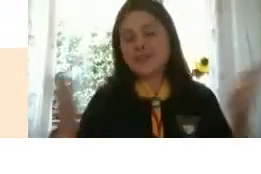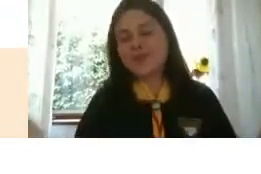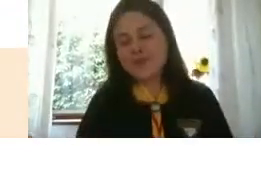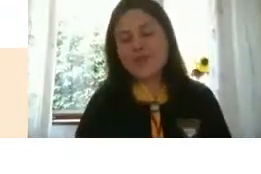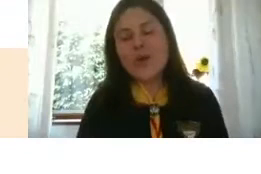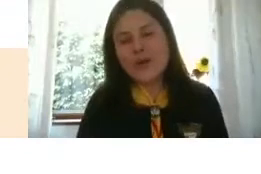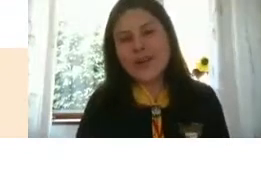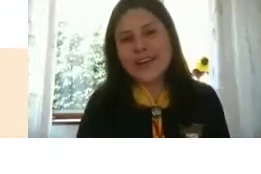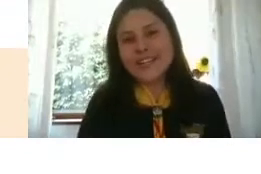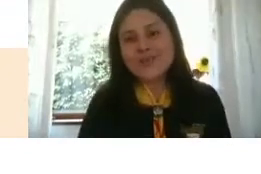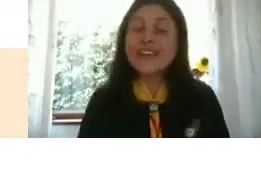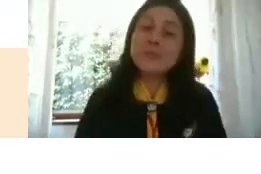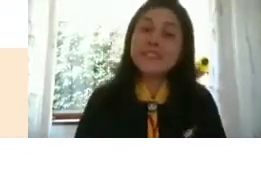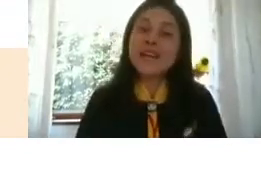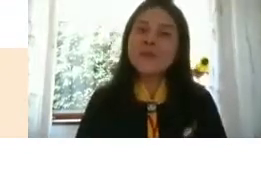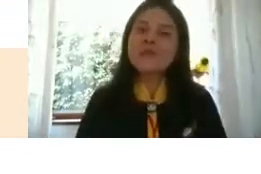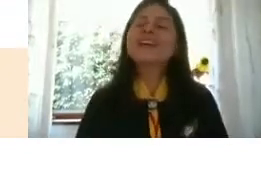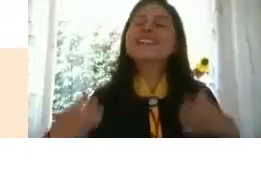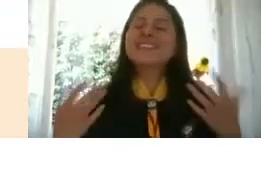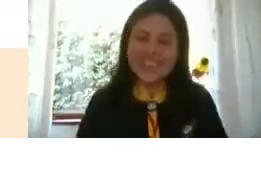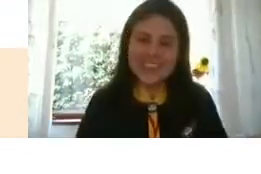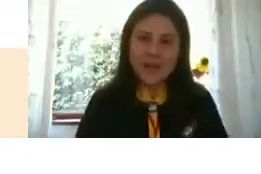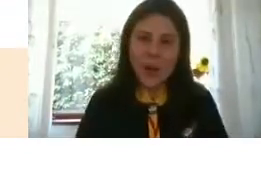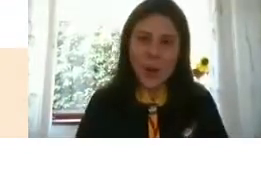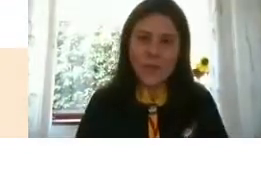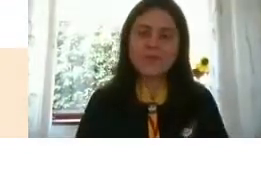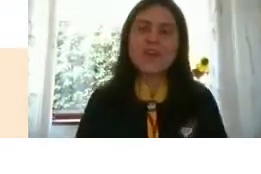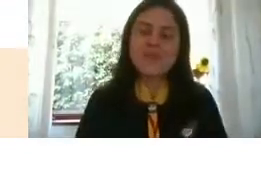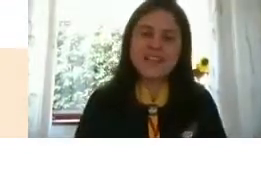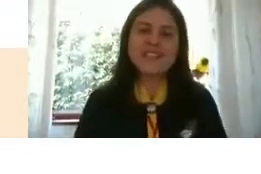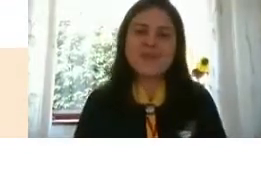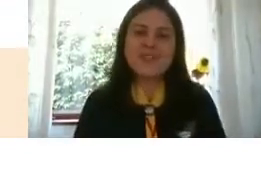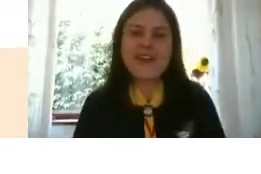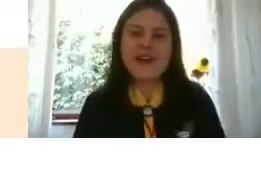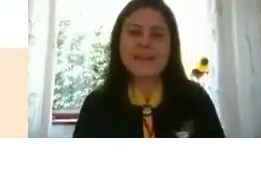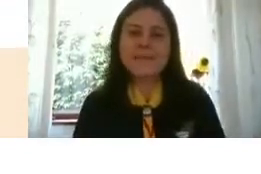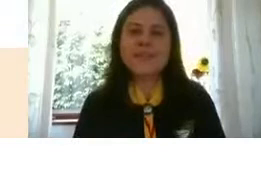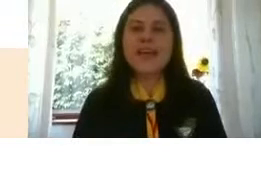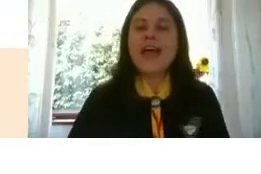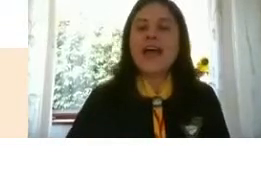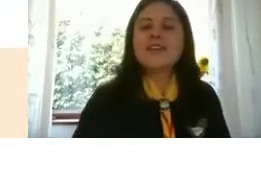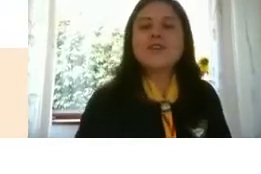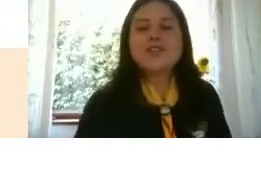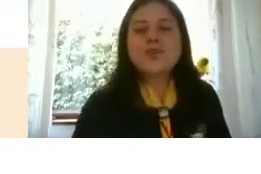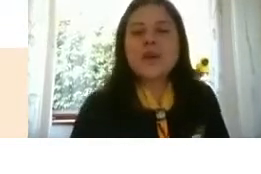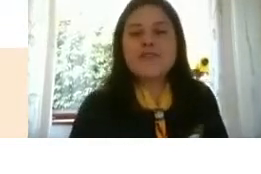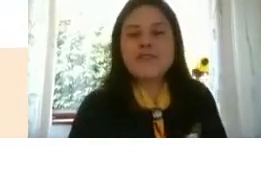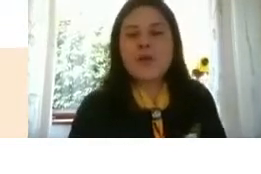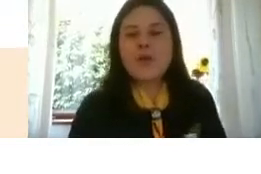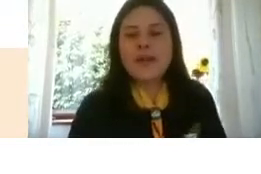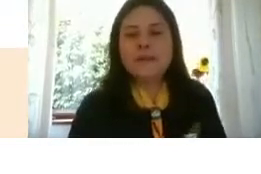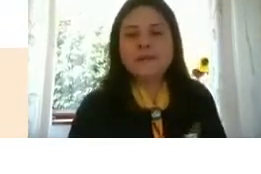sing it to the whole congregation. But in the meantime, sing them at home and practice with your family. And then you need to do one